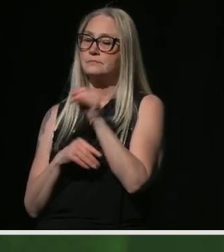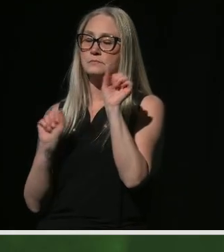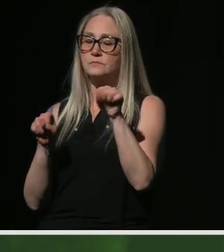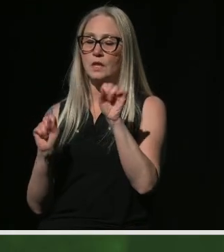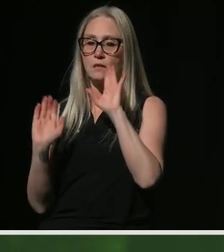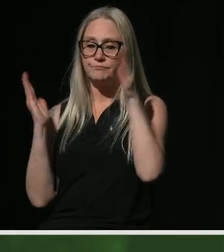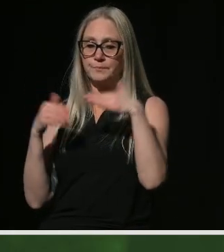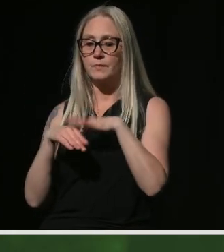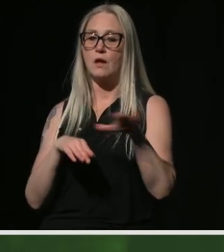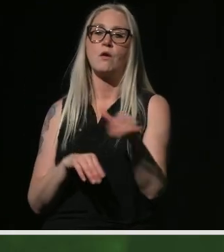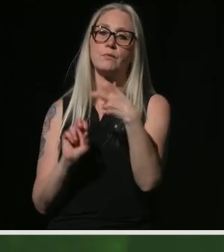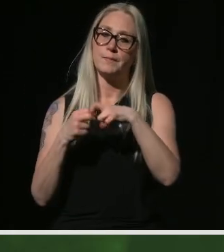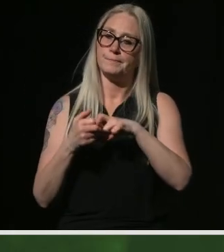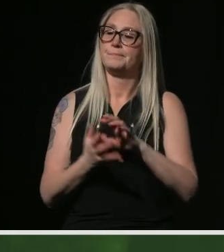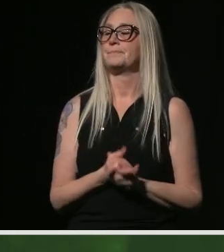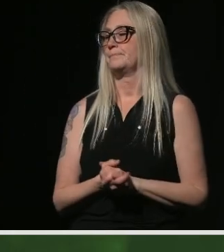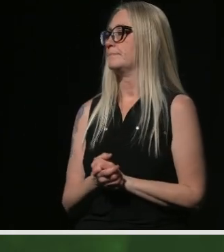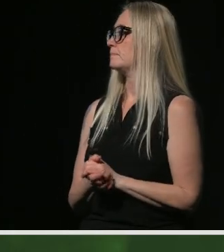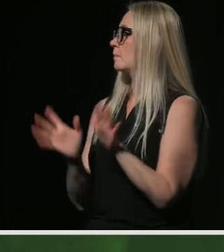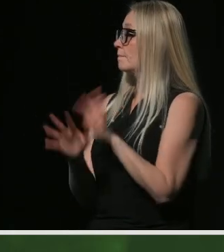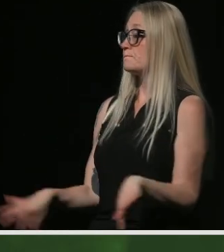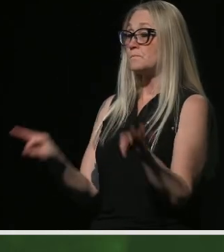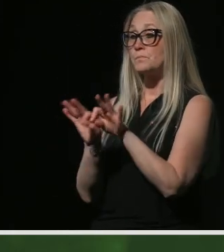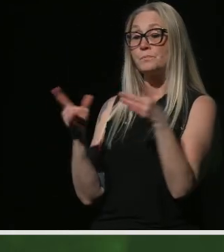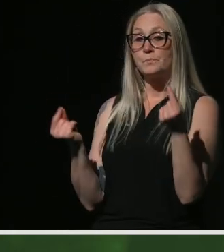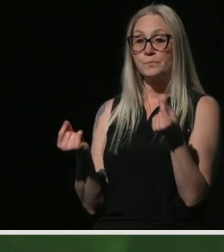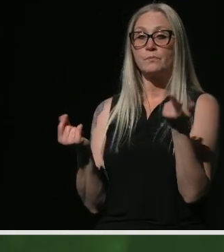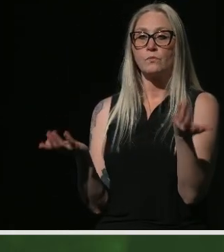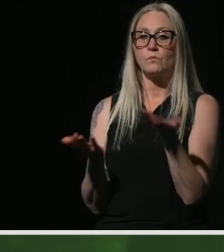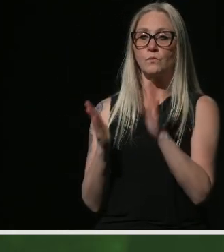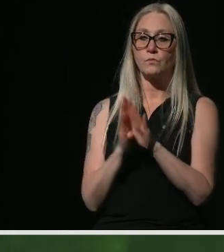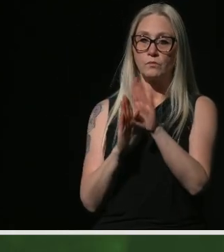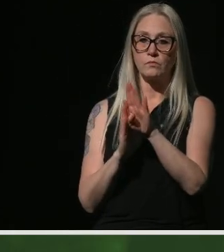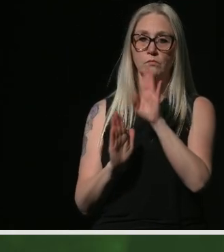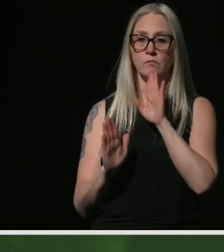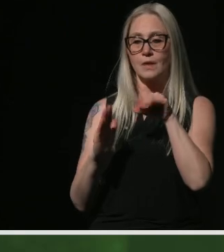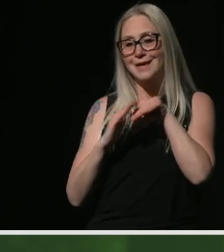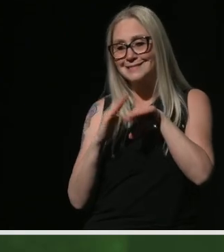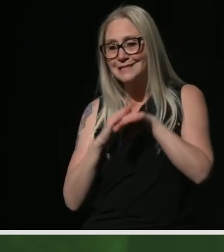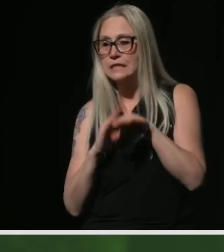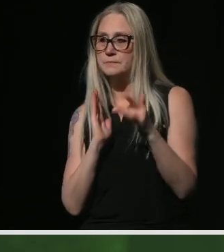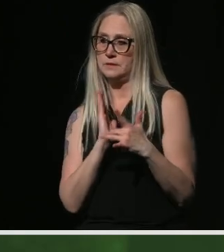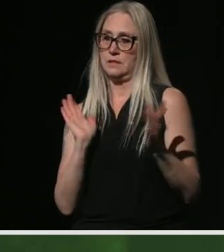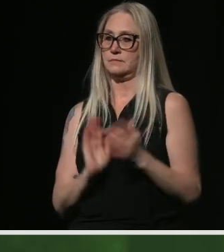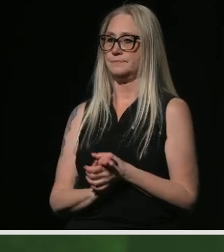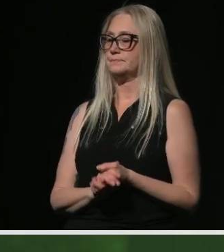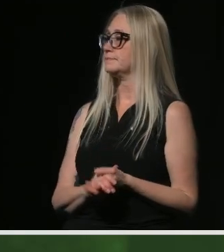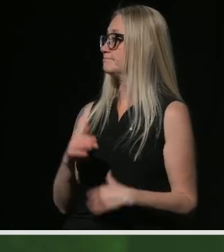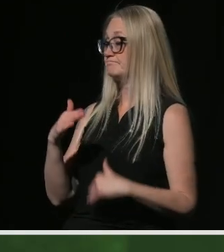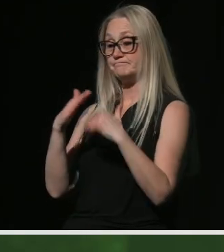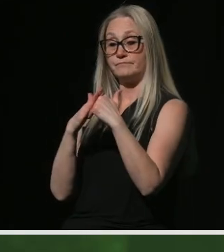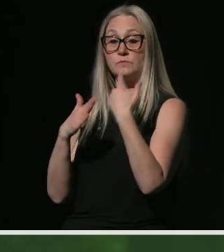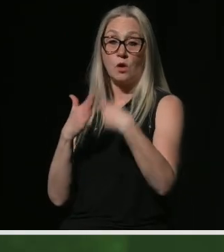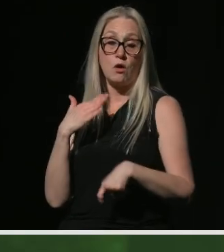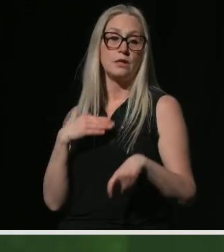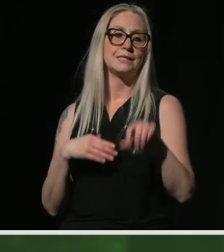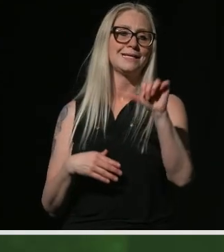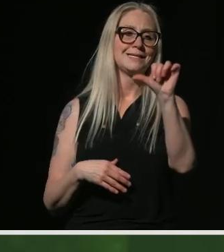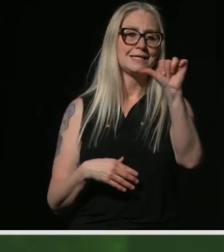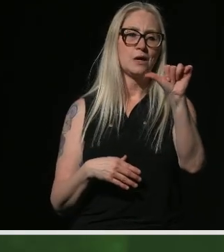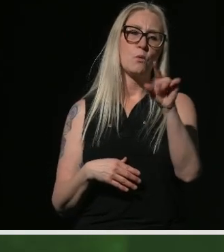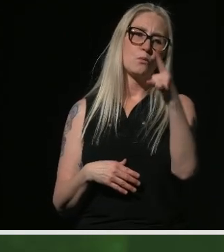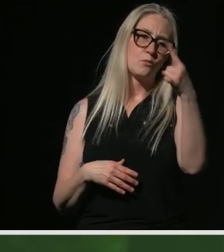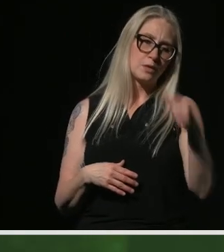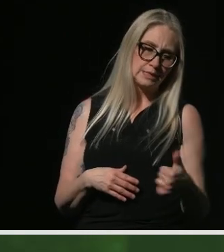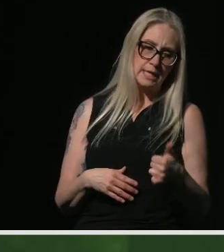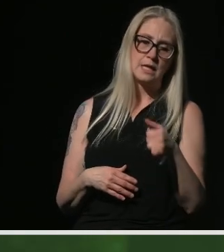in a second. The key here is we have developed an accessible technology. Our CapEx costs are a 10th to a 20th of existing equipment on